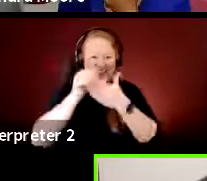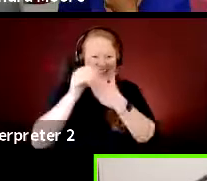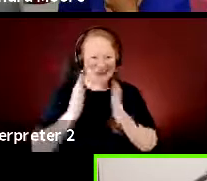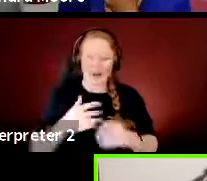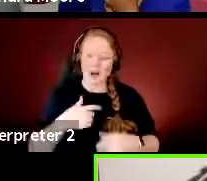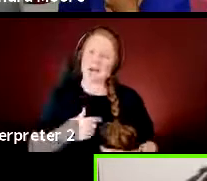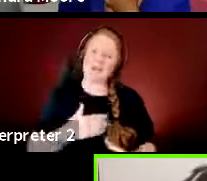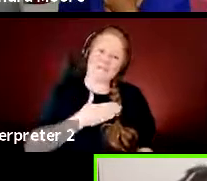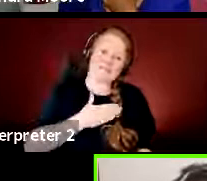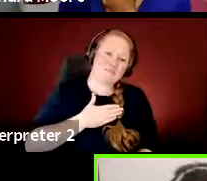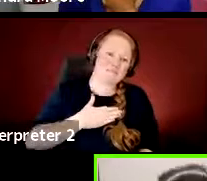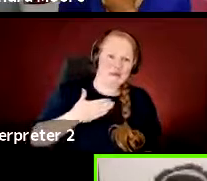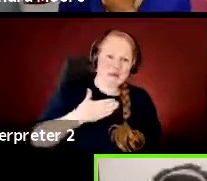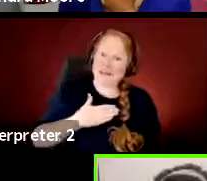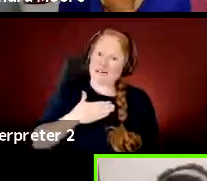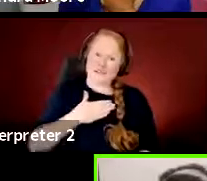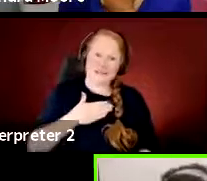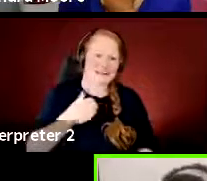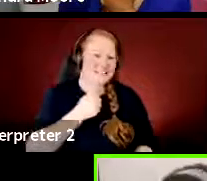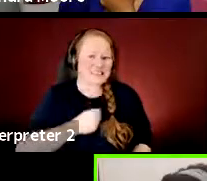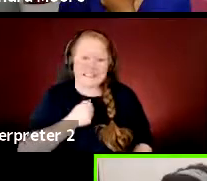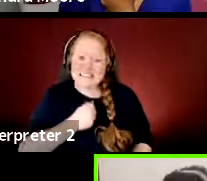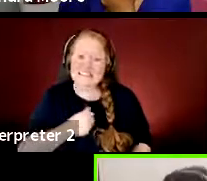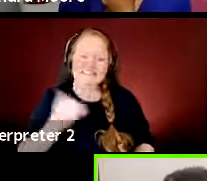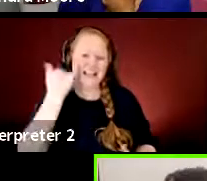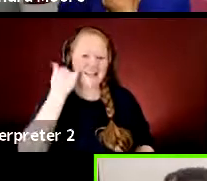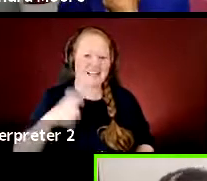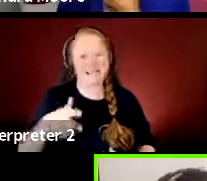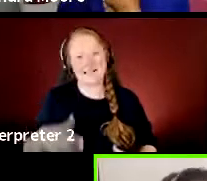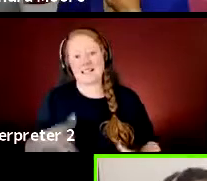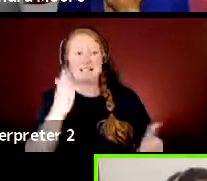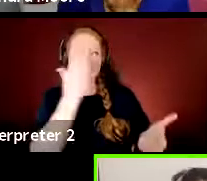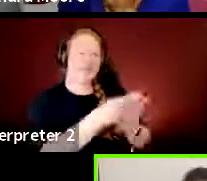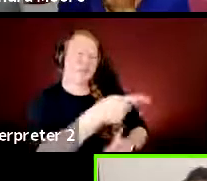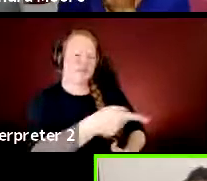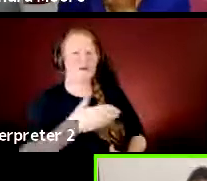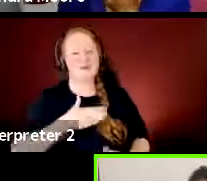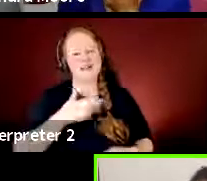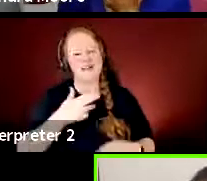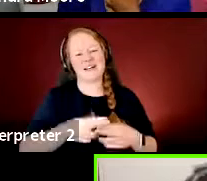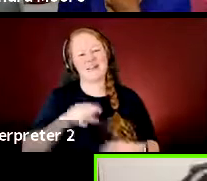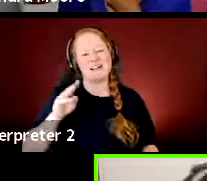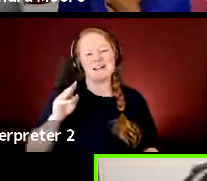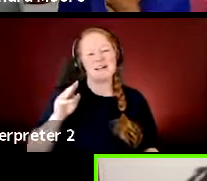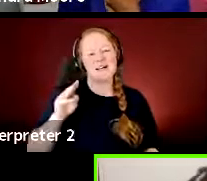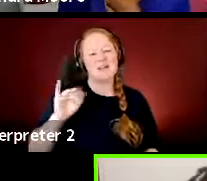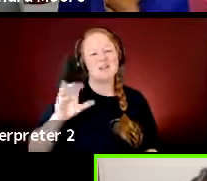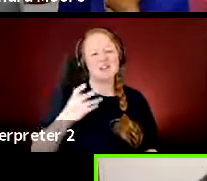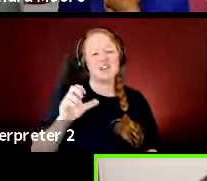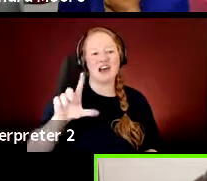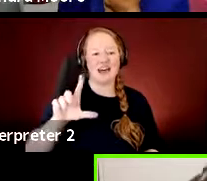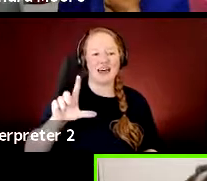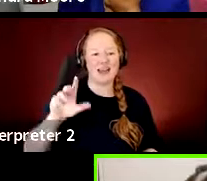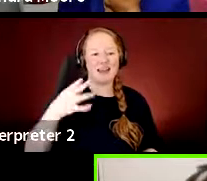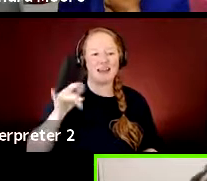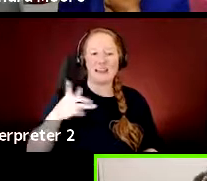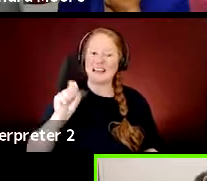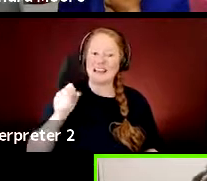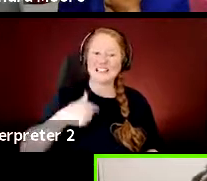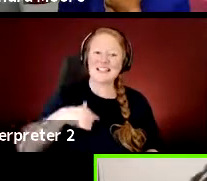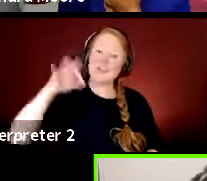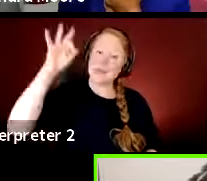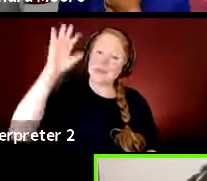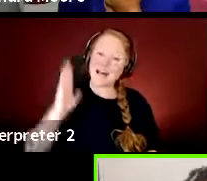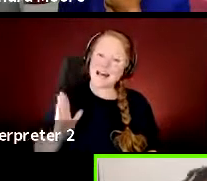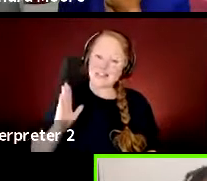is Reverend Michelle Higgins. I'm the pastor of St. John's Church, the beloved community on the corner of North Grand Boulevard and Lee Avenue.